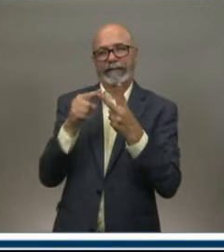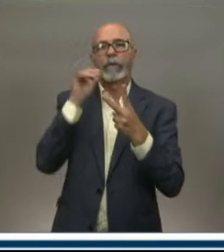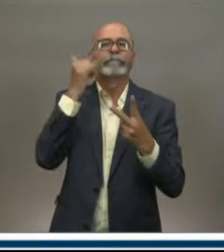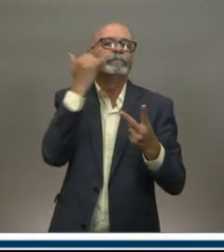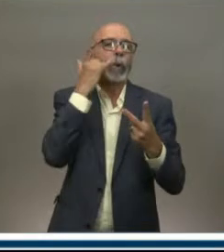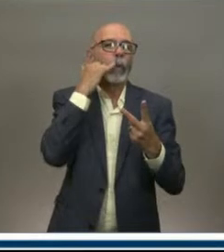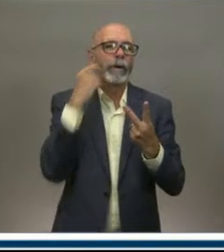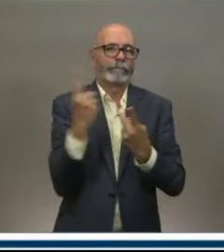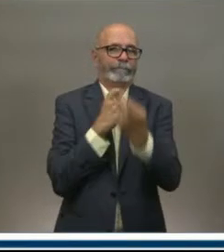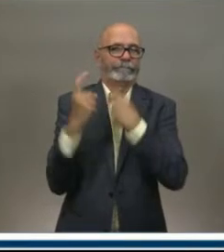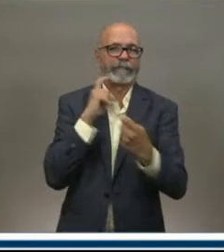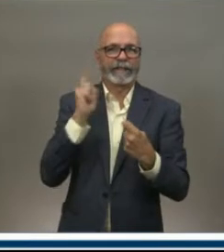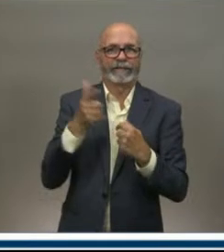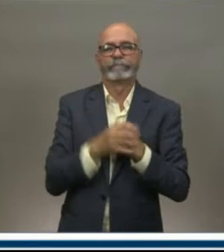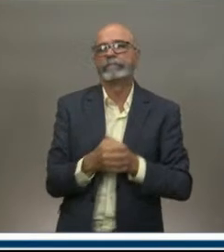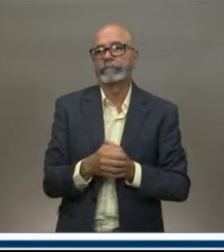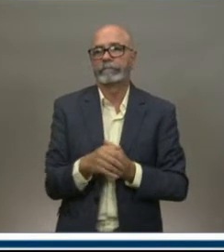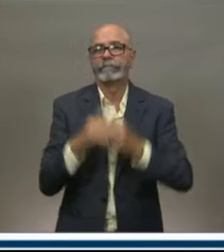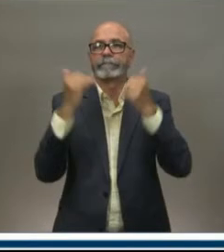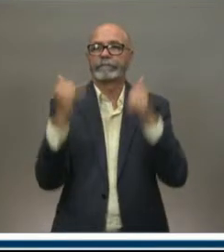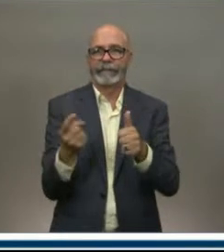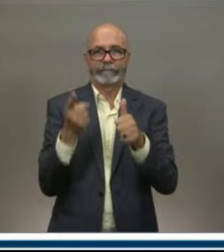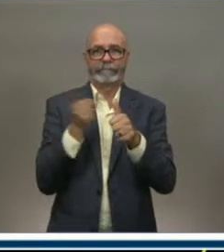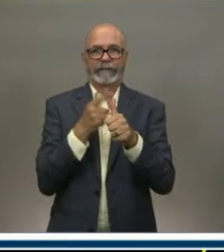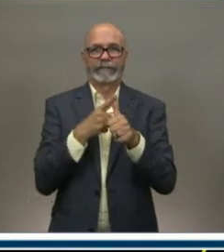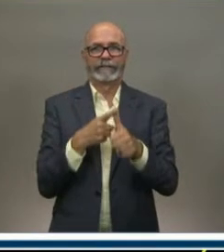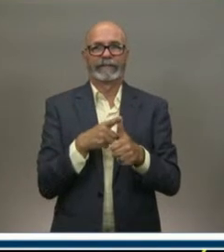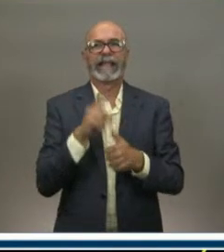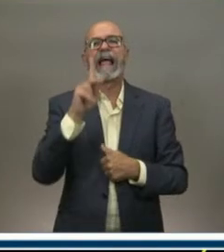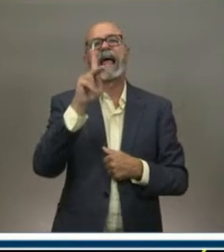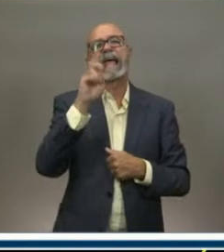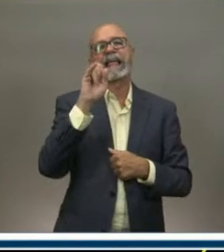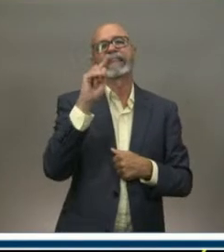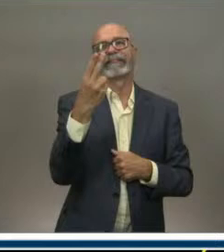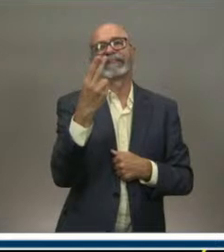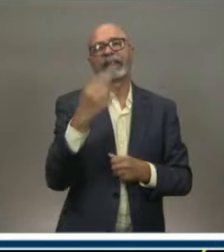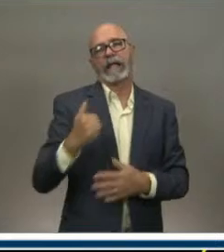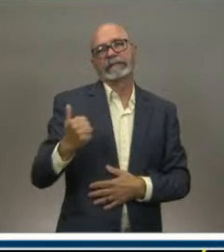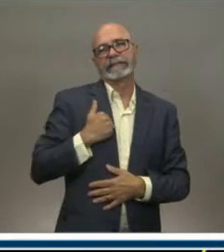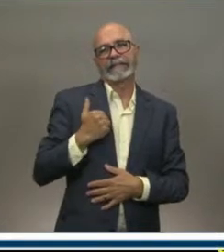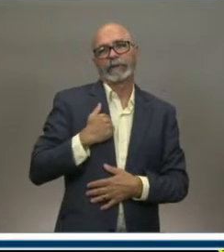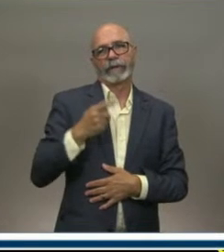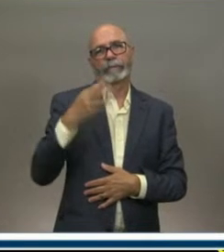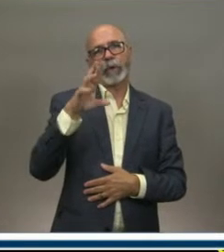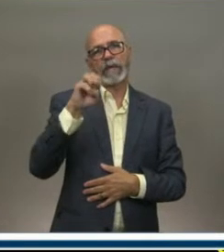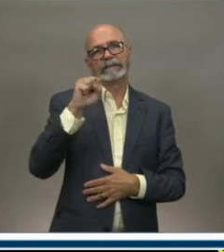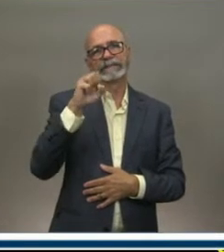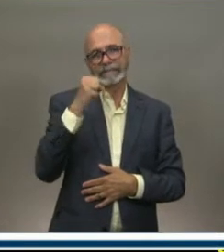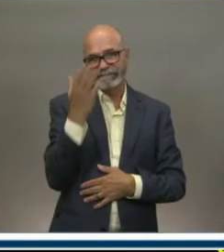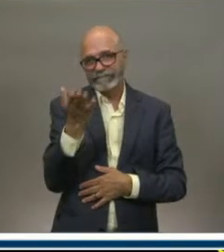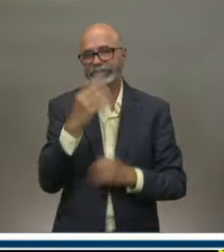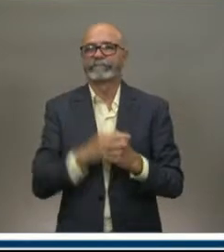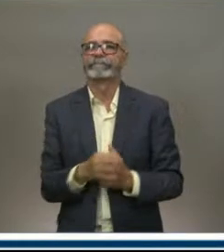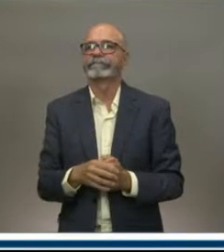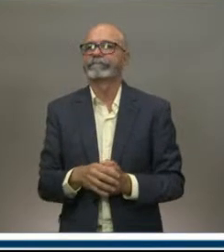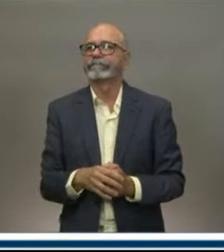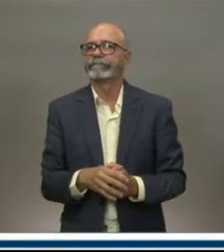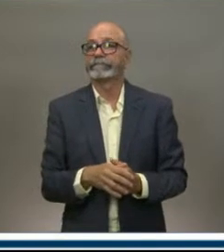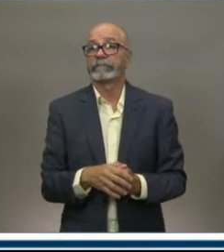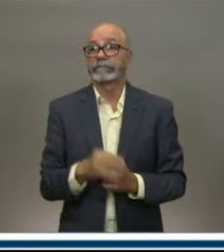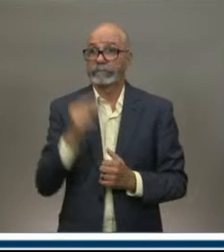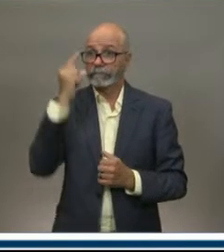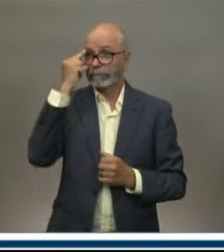follow-up. We'll start with Keith Doucette from the Canadian Press. Go ahead, Keith. I'm wondering how quickly we can get most of